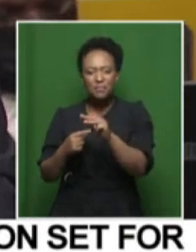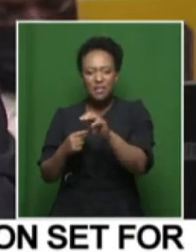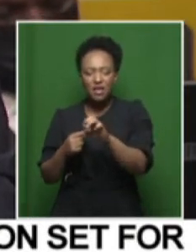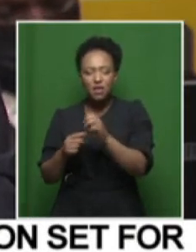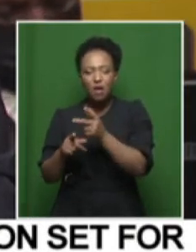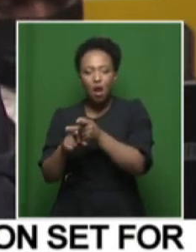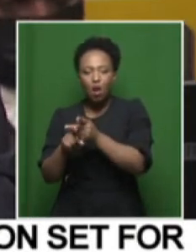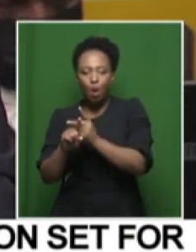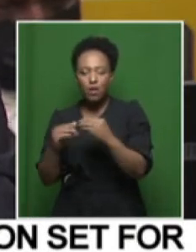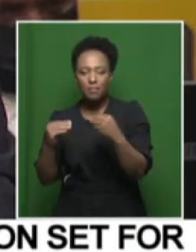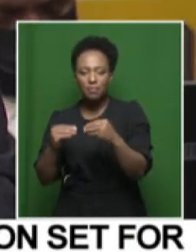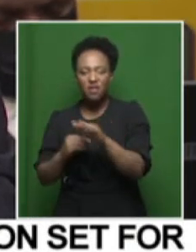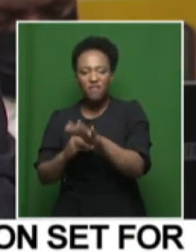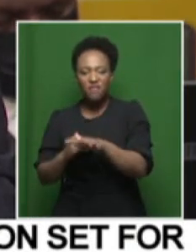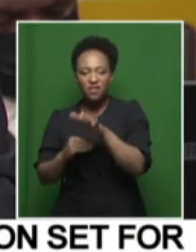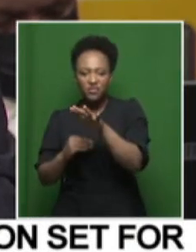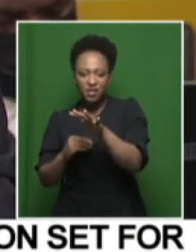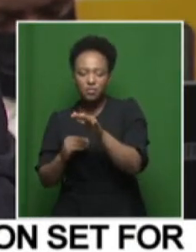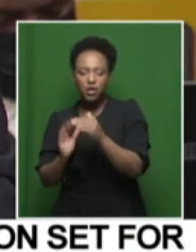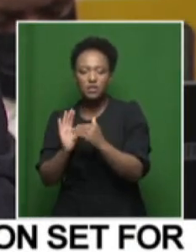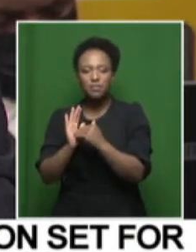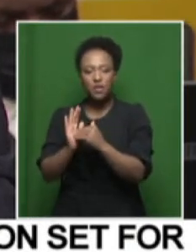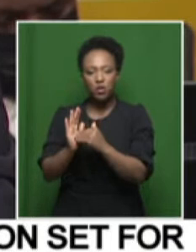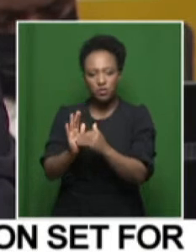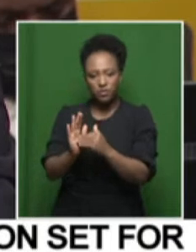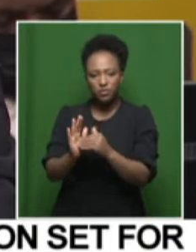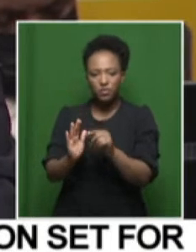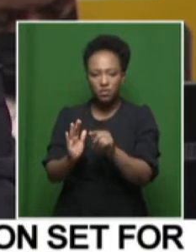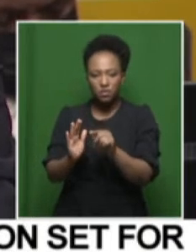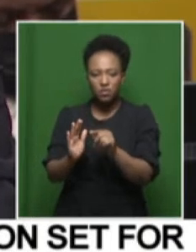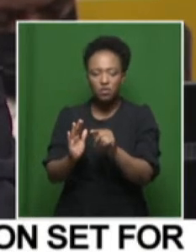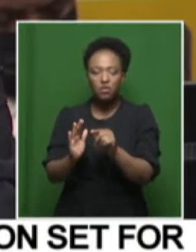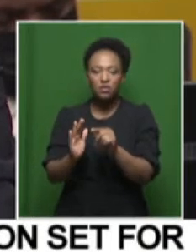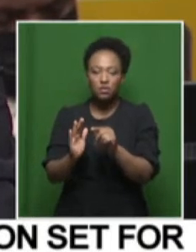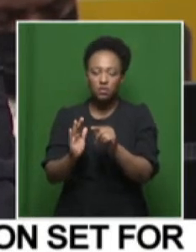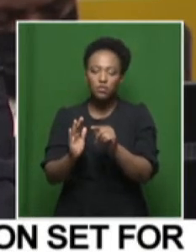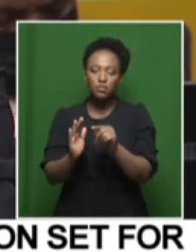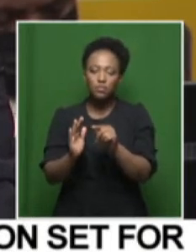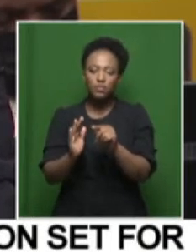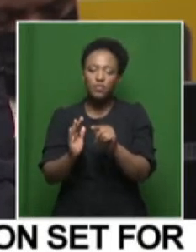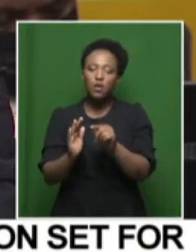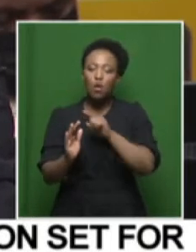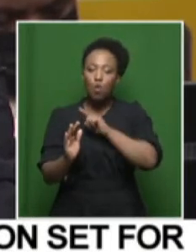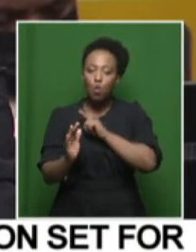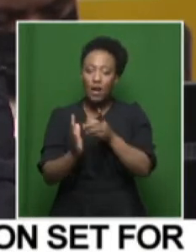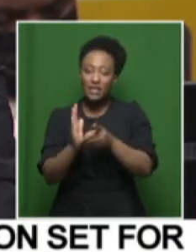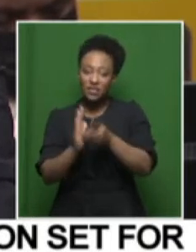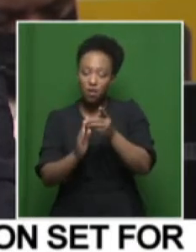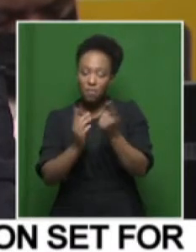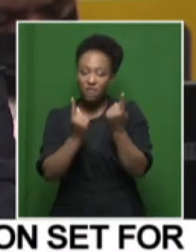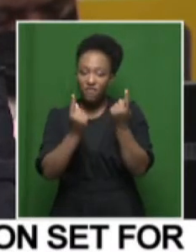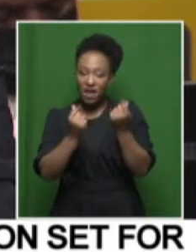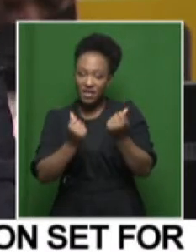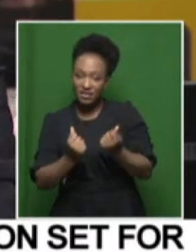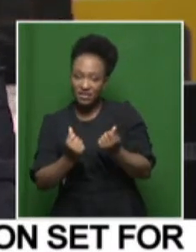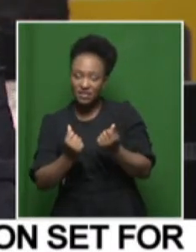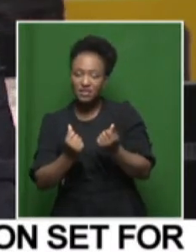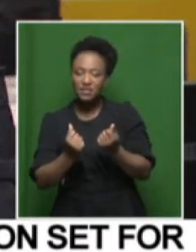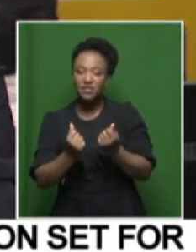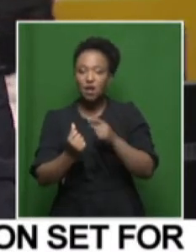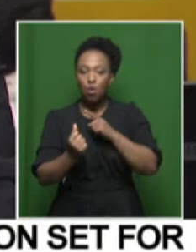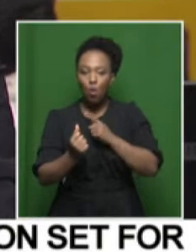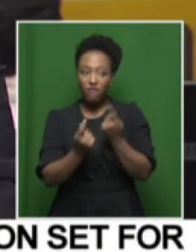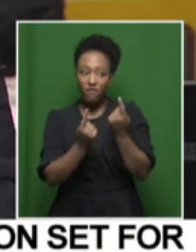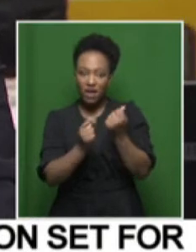15 billion rand will be facilitated through the participating banks, development finance and development finance